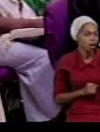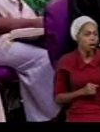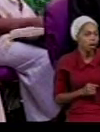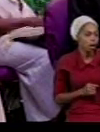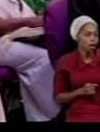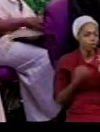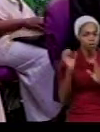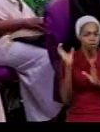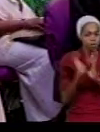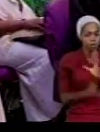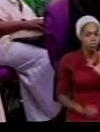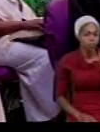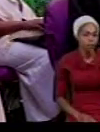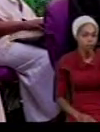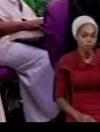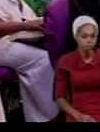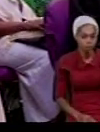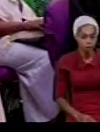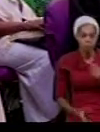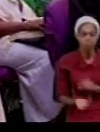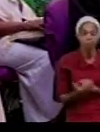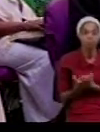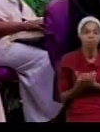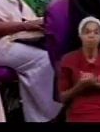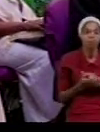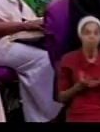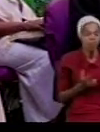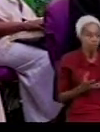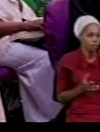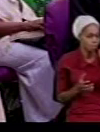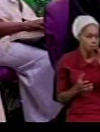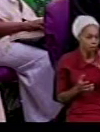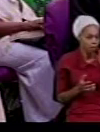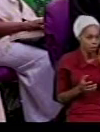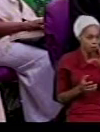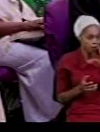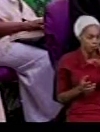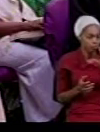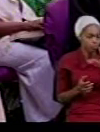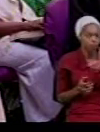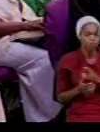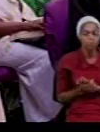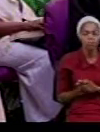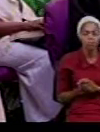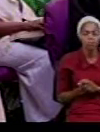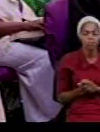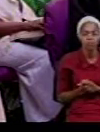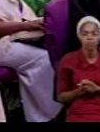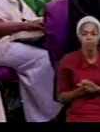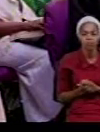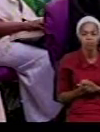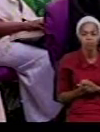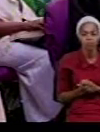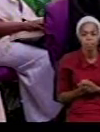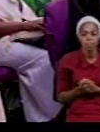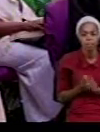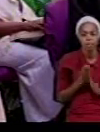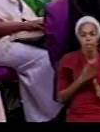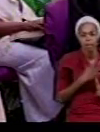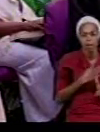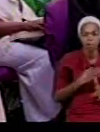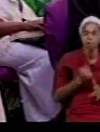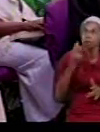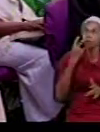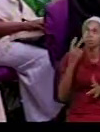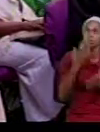Apostles. Okay, Acts of Apostles. Chapter 10, in verse 11. And saw heaven open